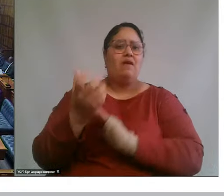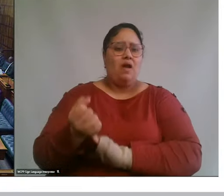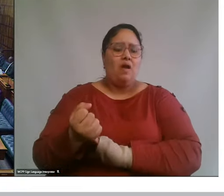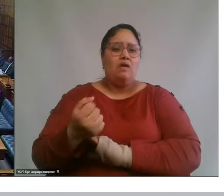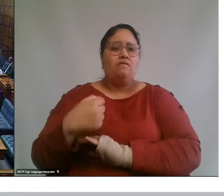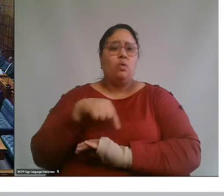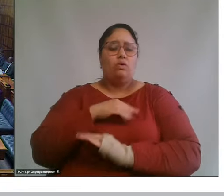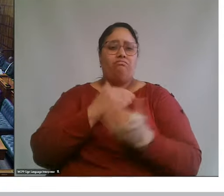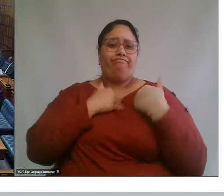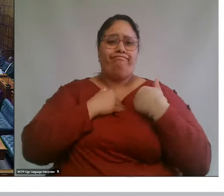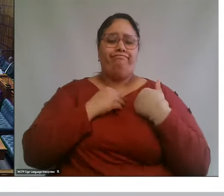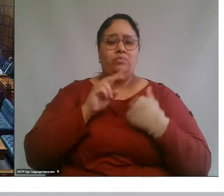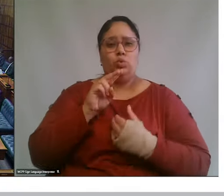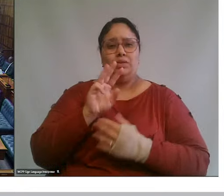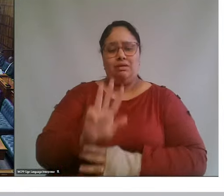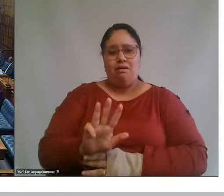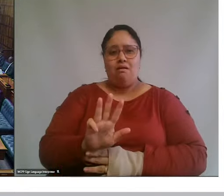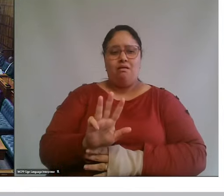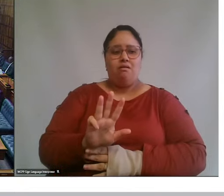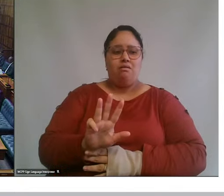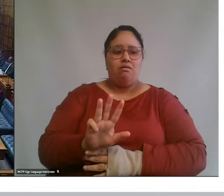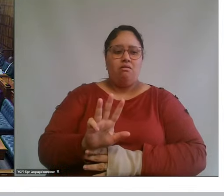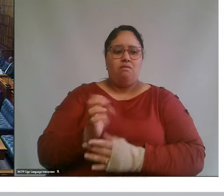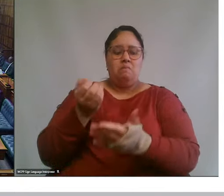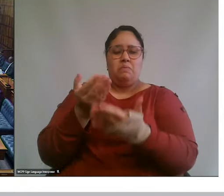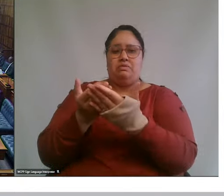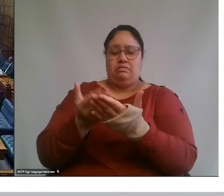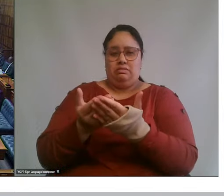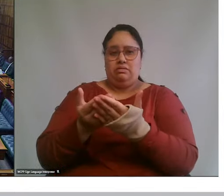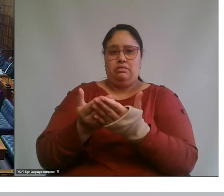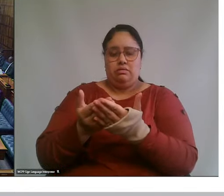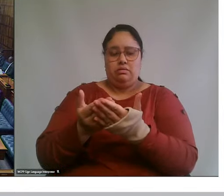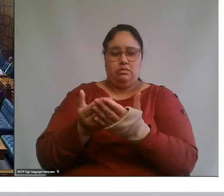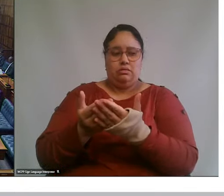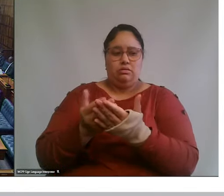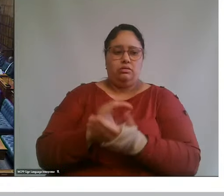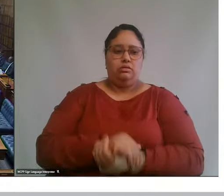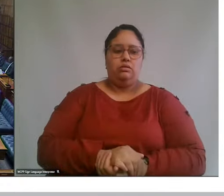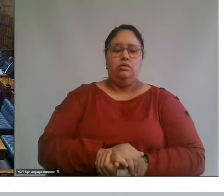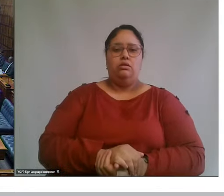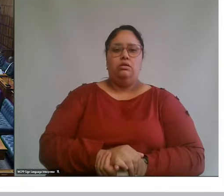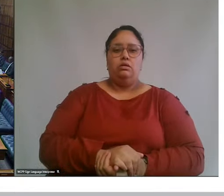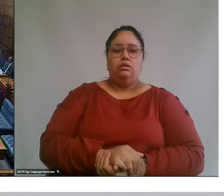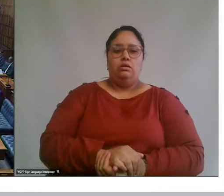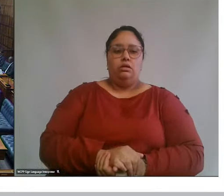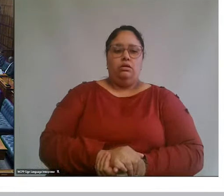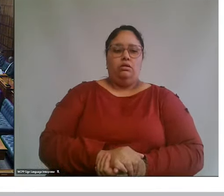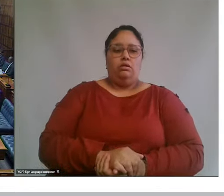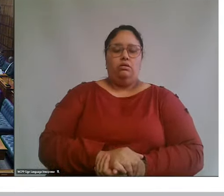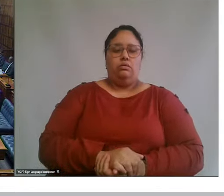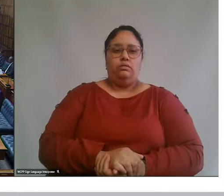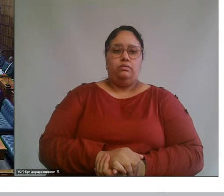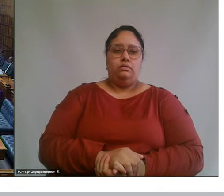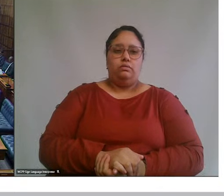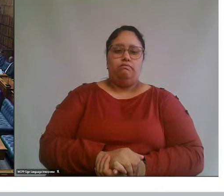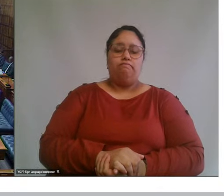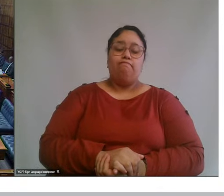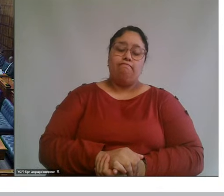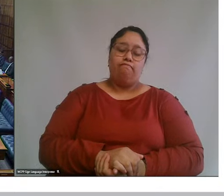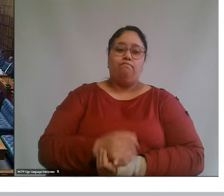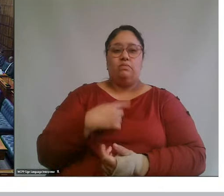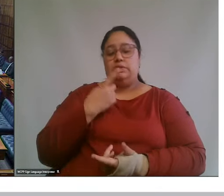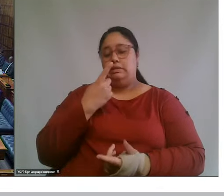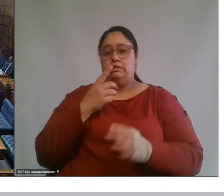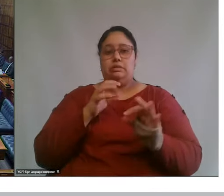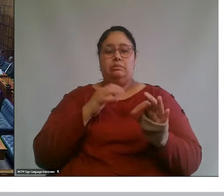secure 29 bids so um so I'd say that is yeah that is I can't do